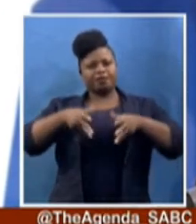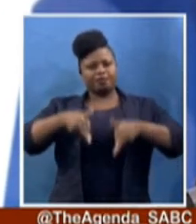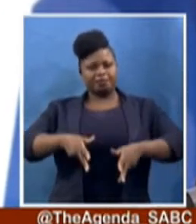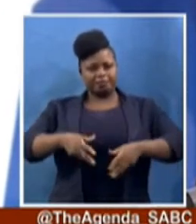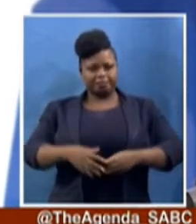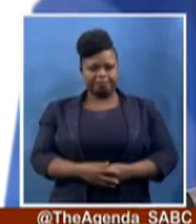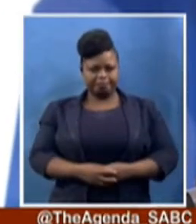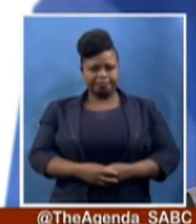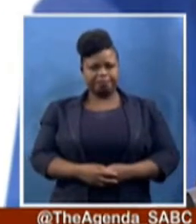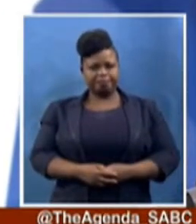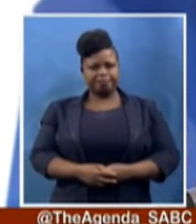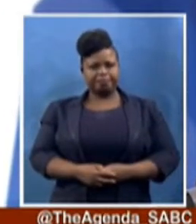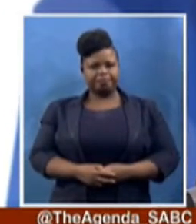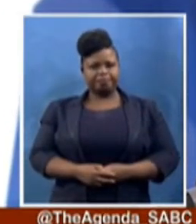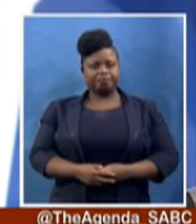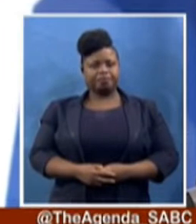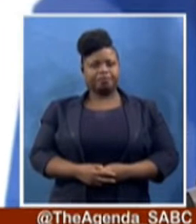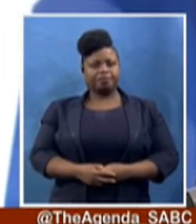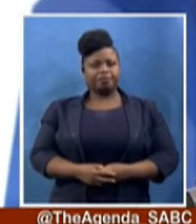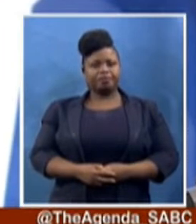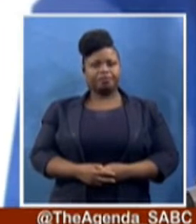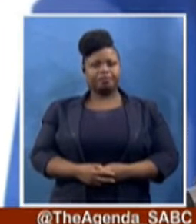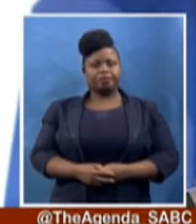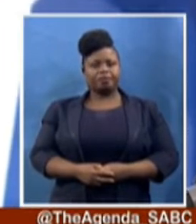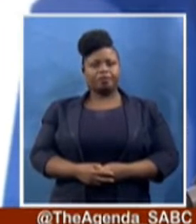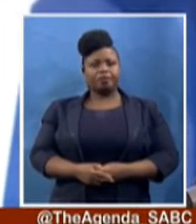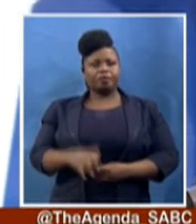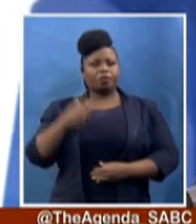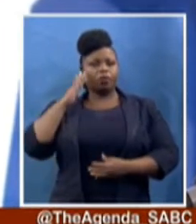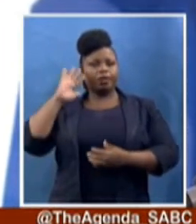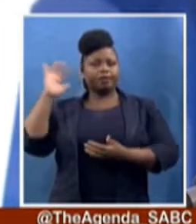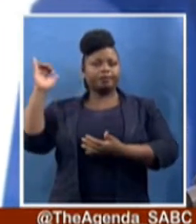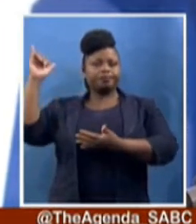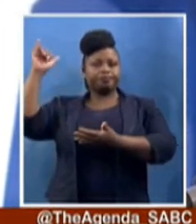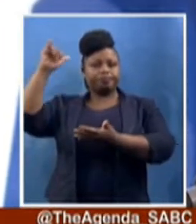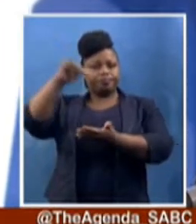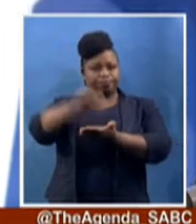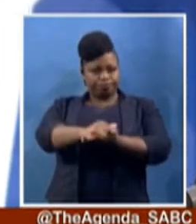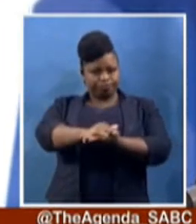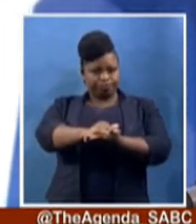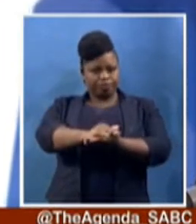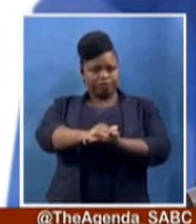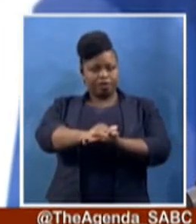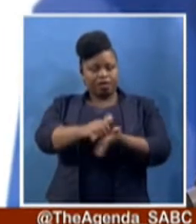here, as we arrived, and as they saw us,